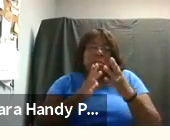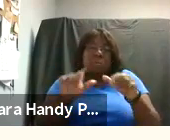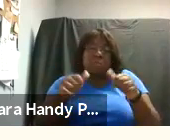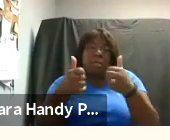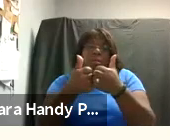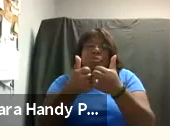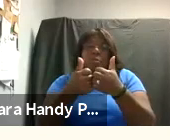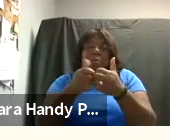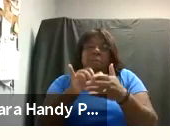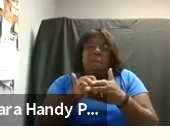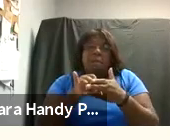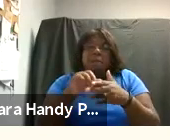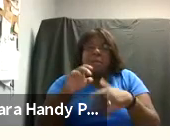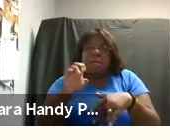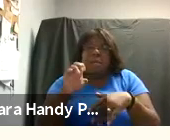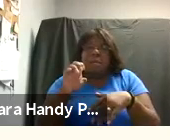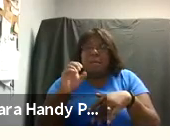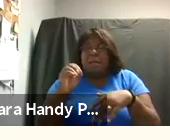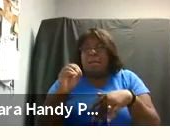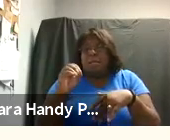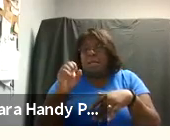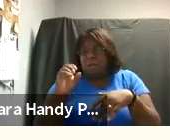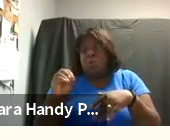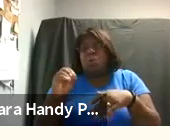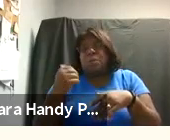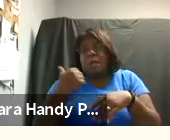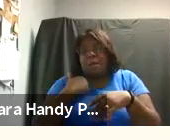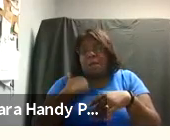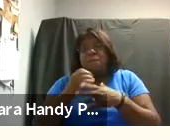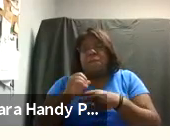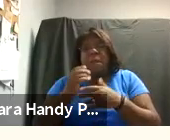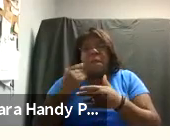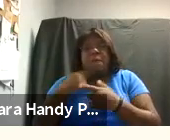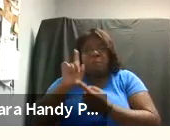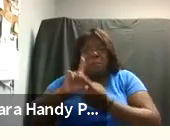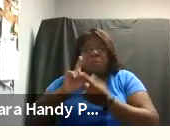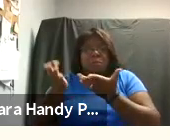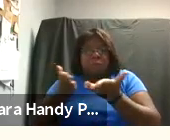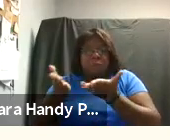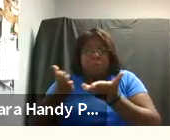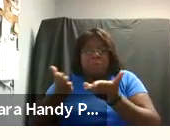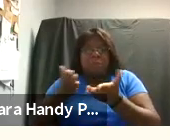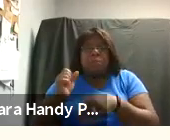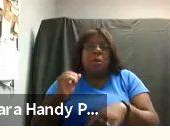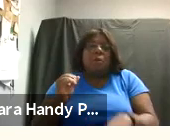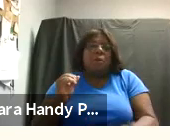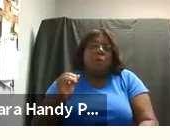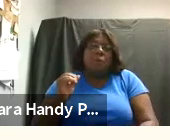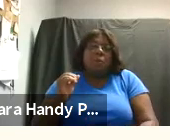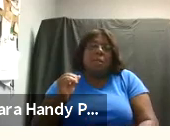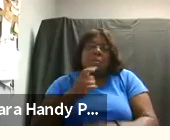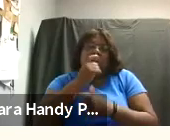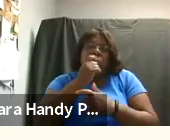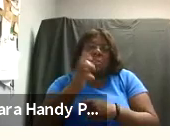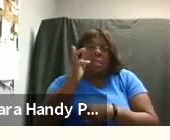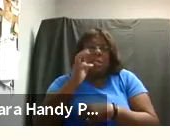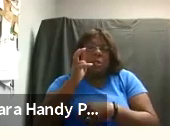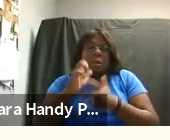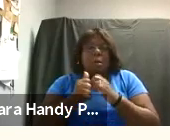challenges that our ESOs have who have on-site services. So I'd be interested to hear